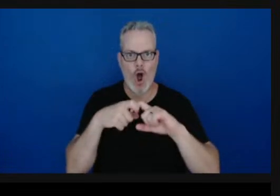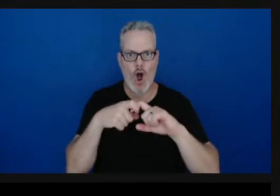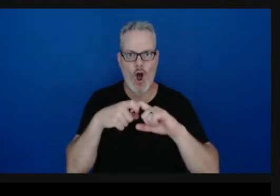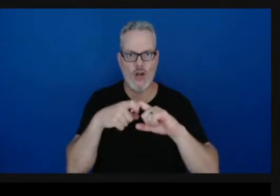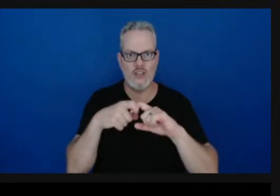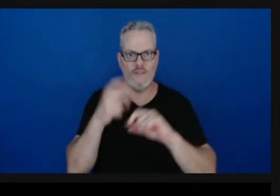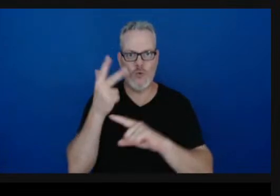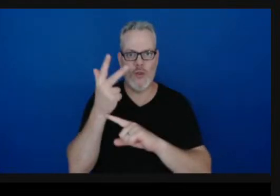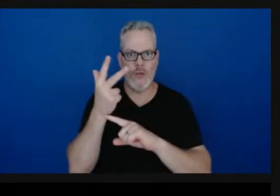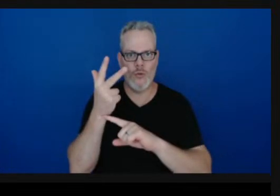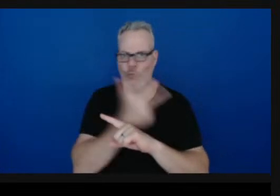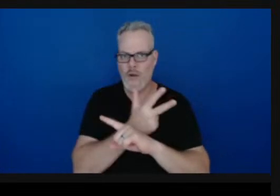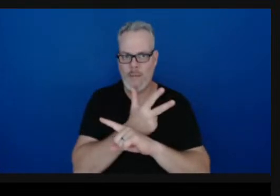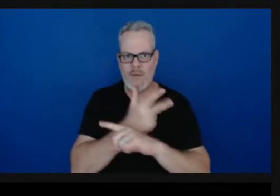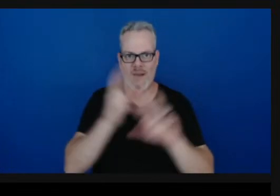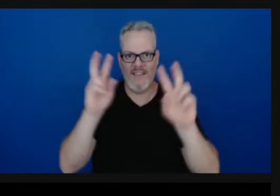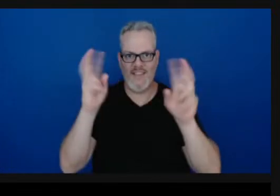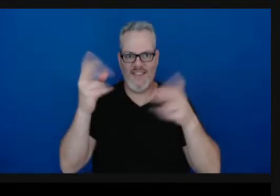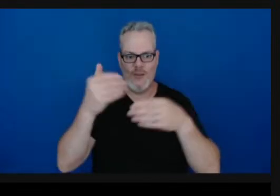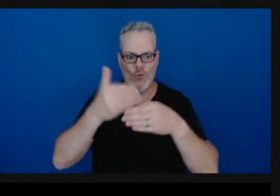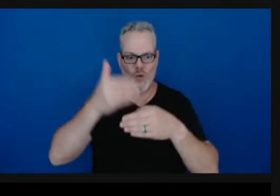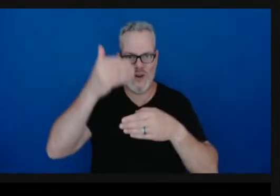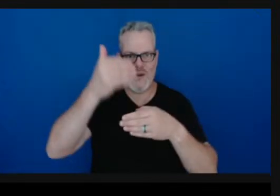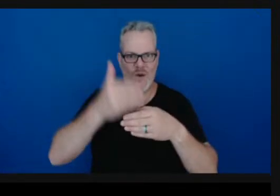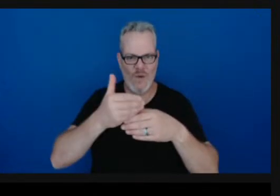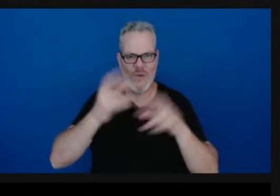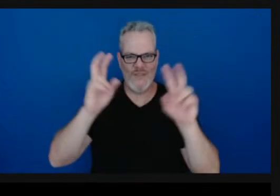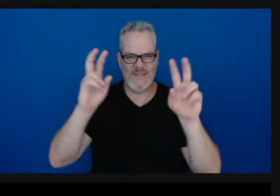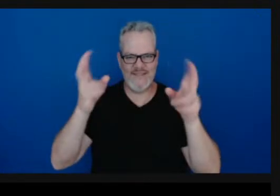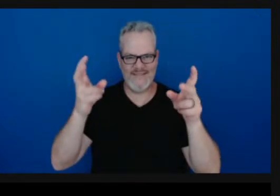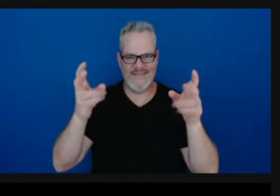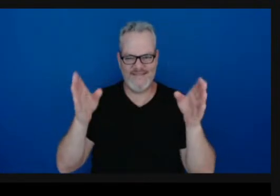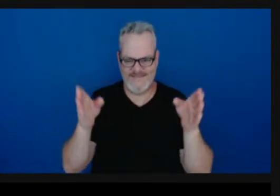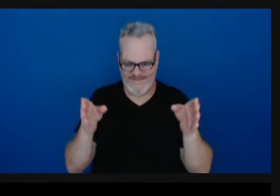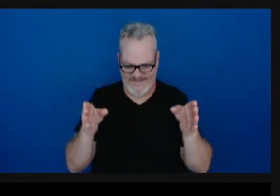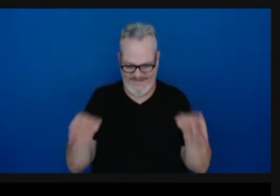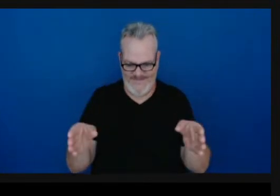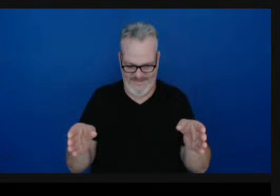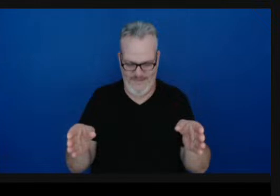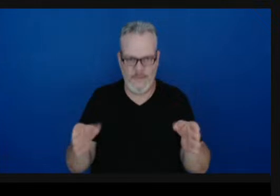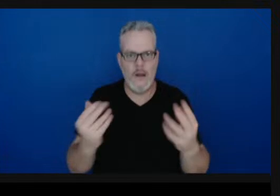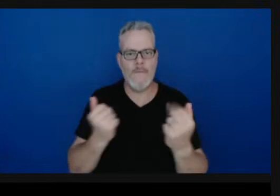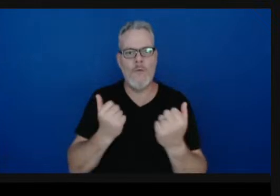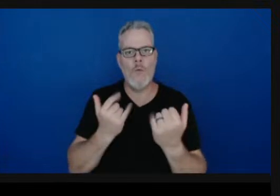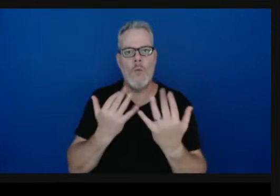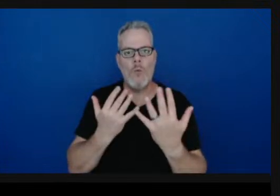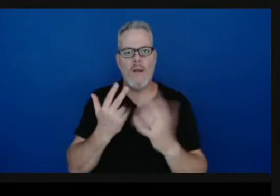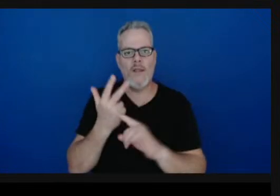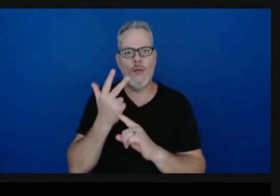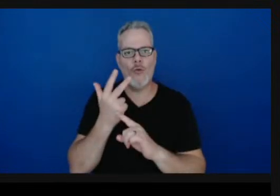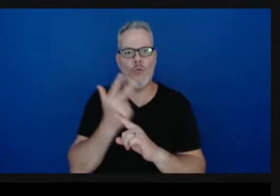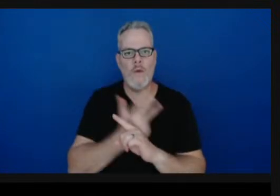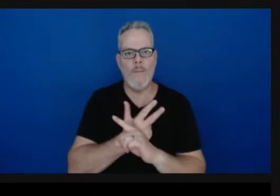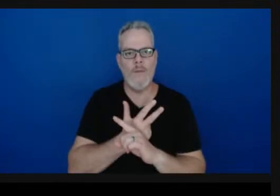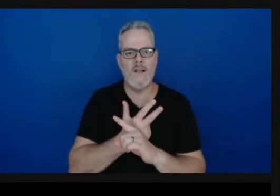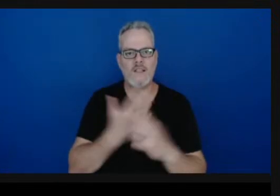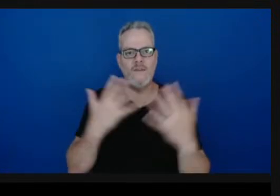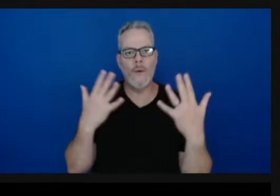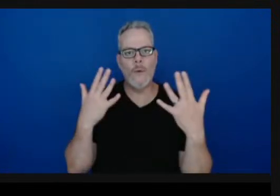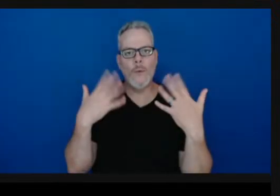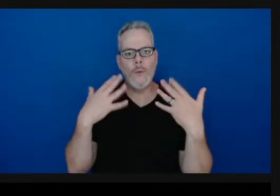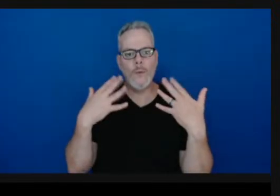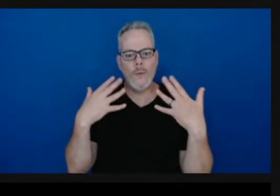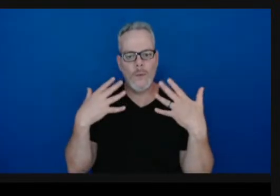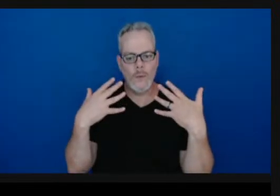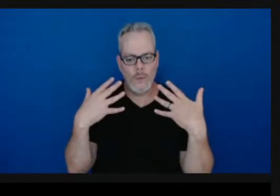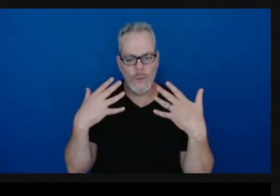window, right? That was the whole thing after 2018. We had to wait 3 months for the lava to cool and make sure it wasn't going to reactivate. And